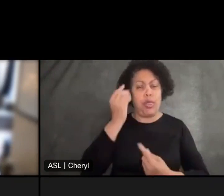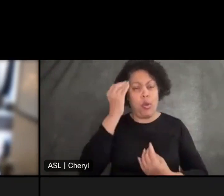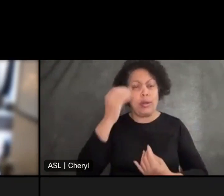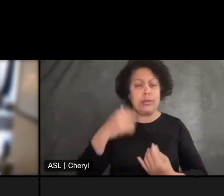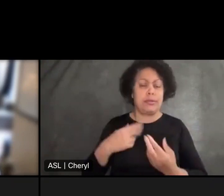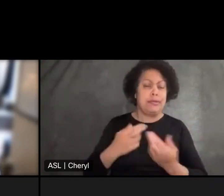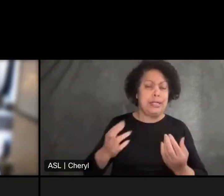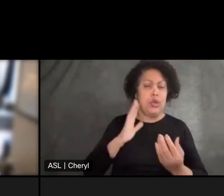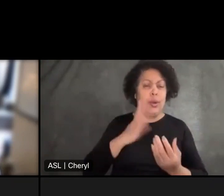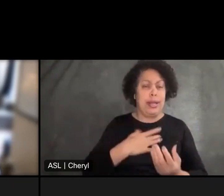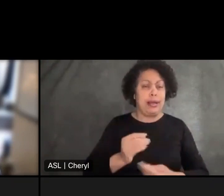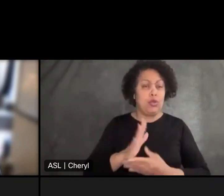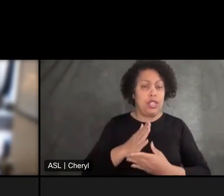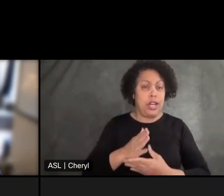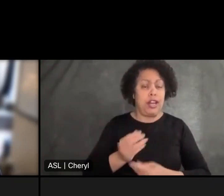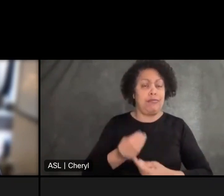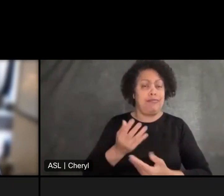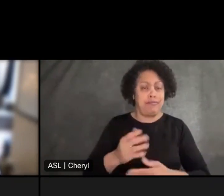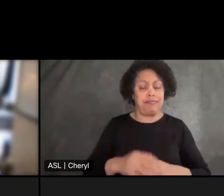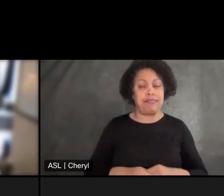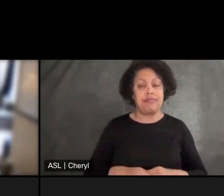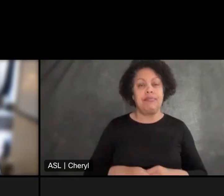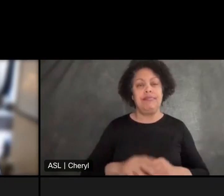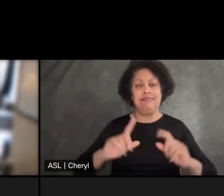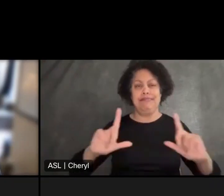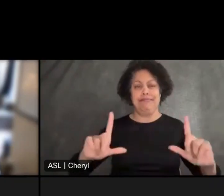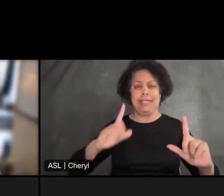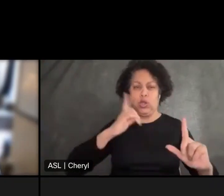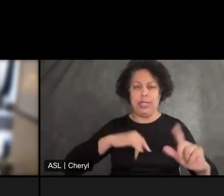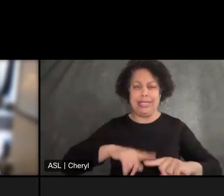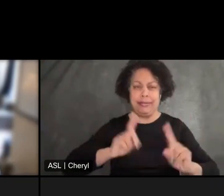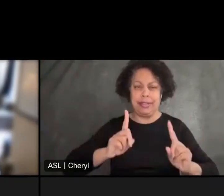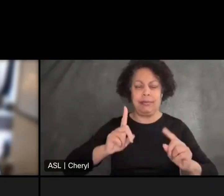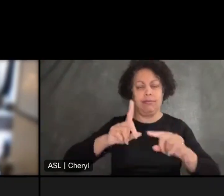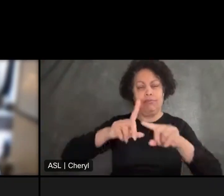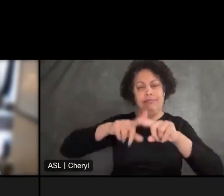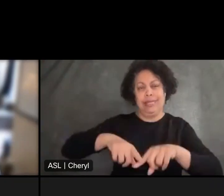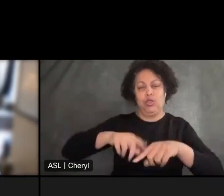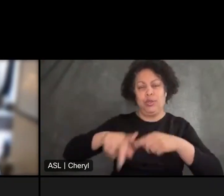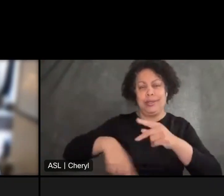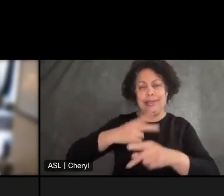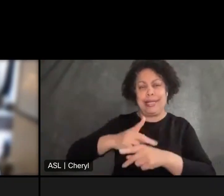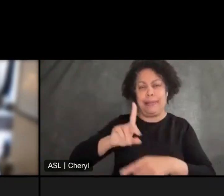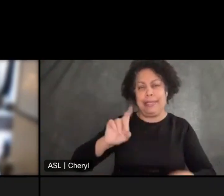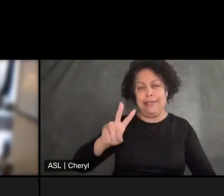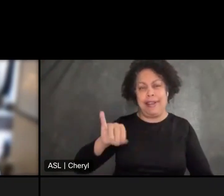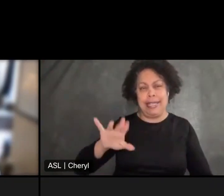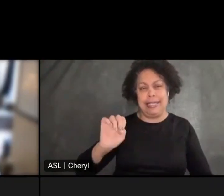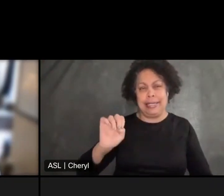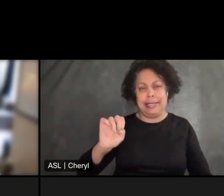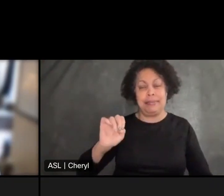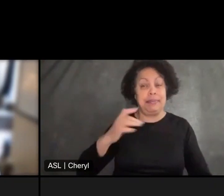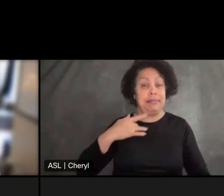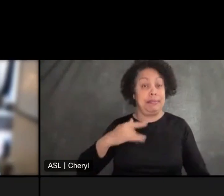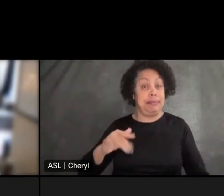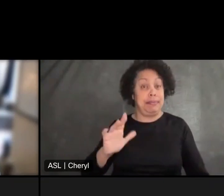throughout the session. Your screen may look a little different depending on what kind of device you're using. Usually the chat box